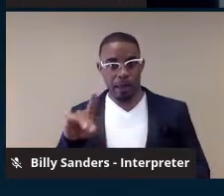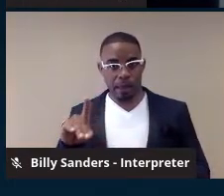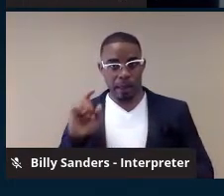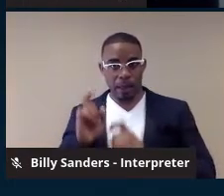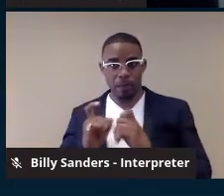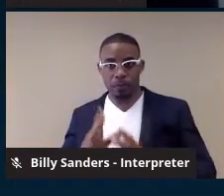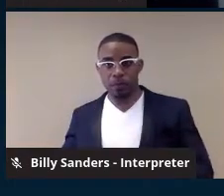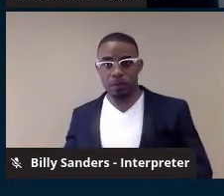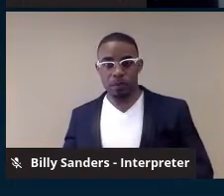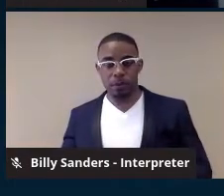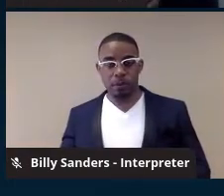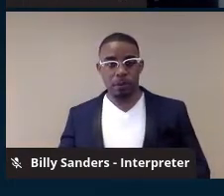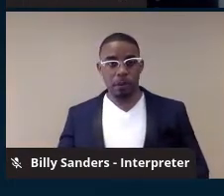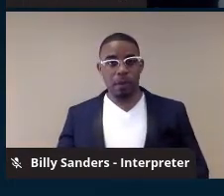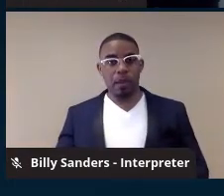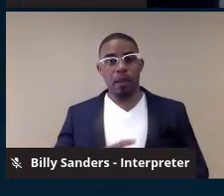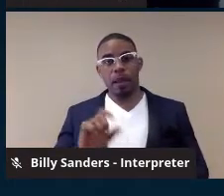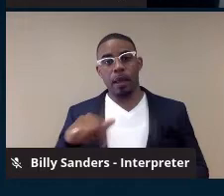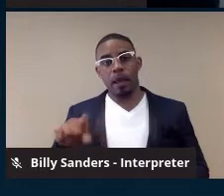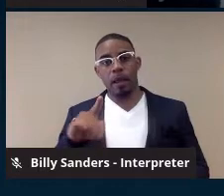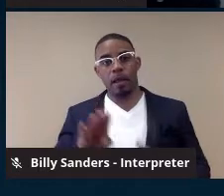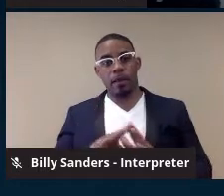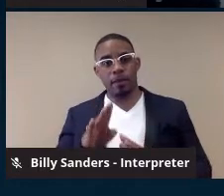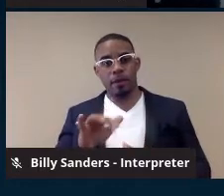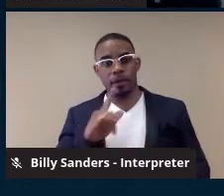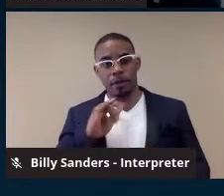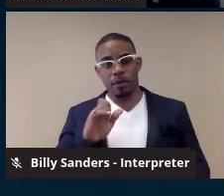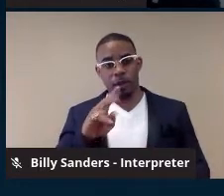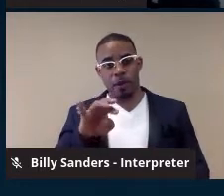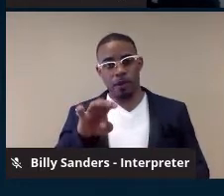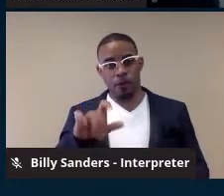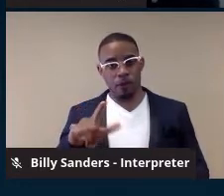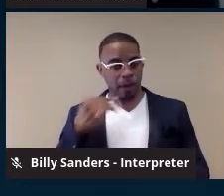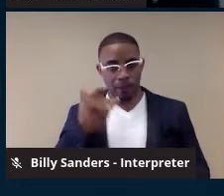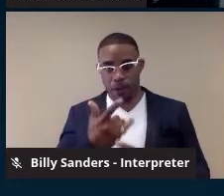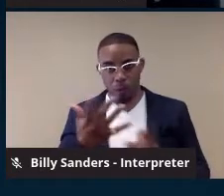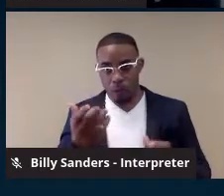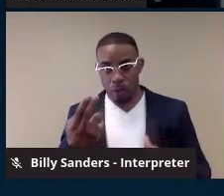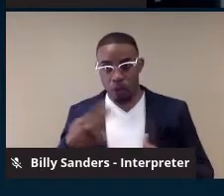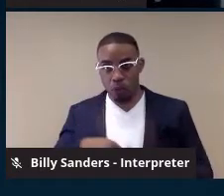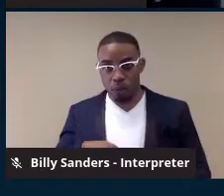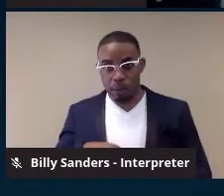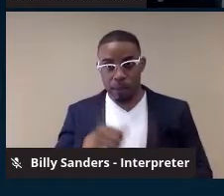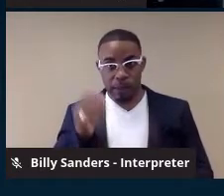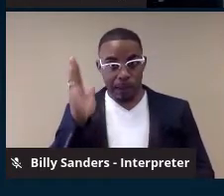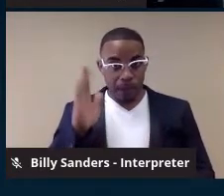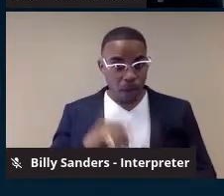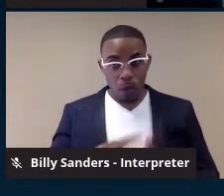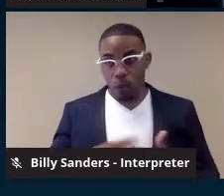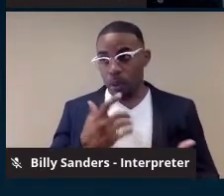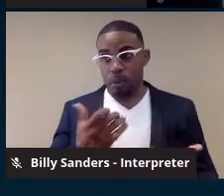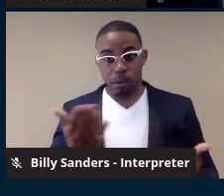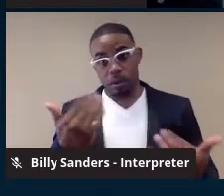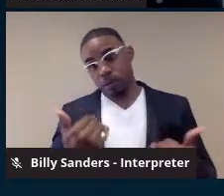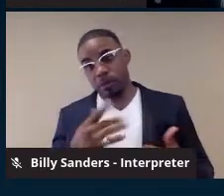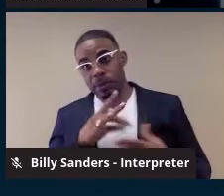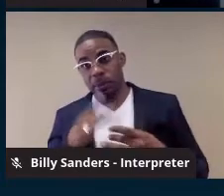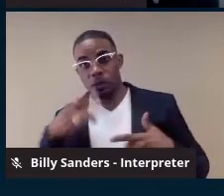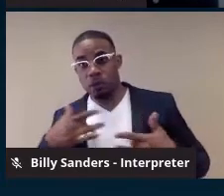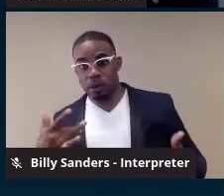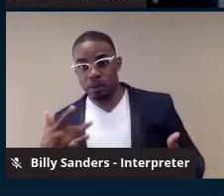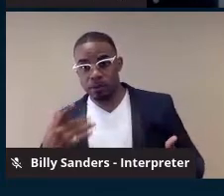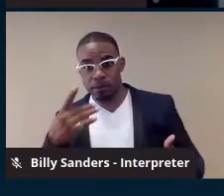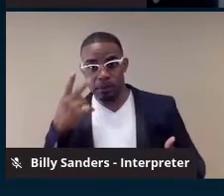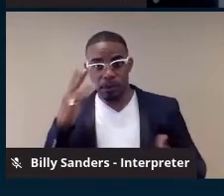And for the next little while, they're all going to be virtual. So if anyone wants to join us as a speaker or just to come along and say hello and see the